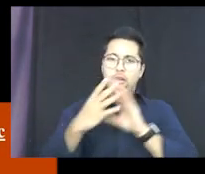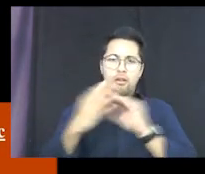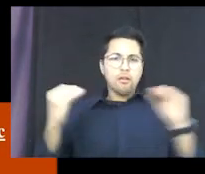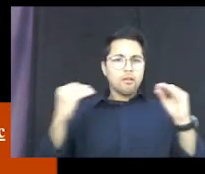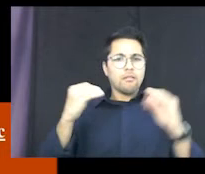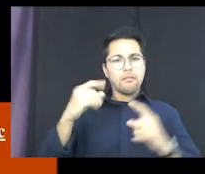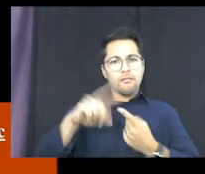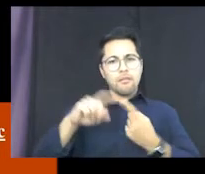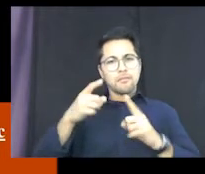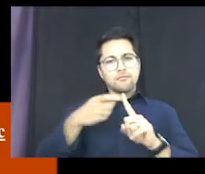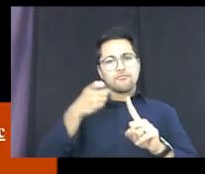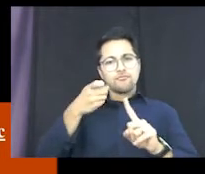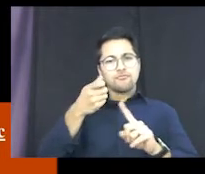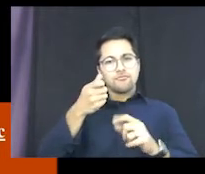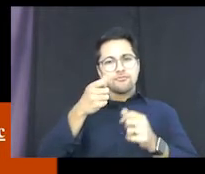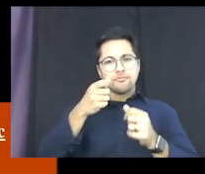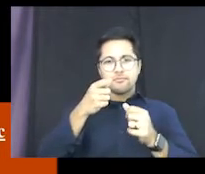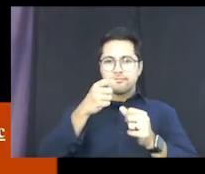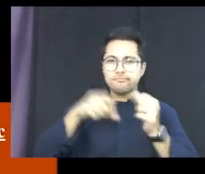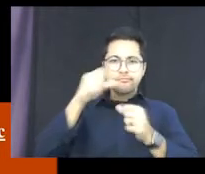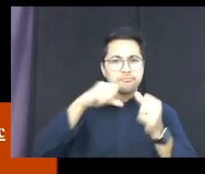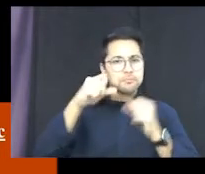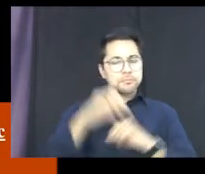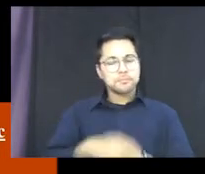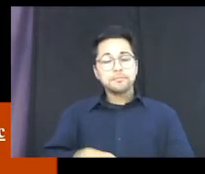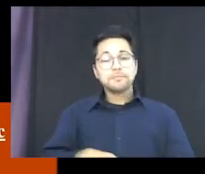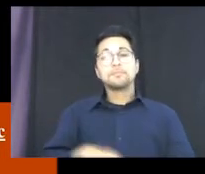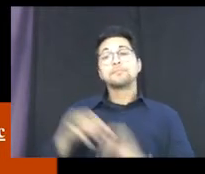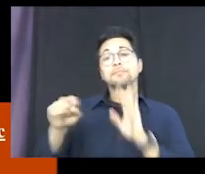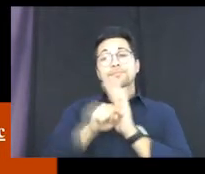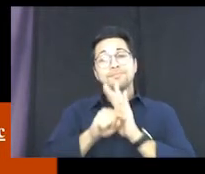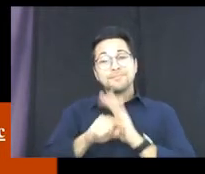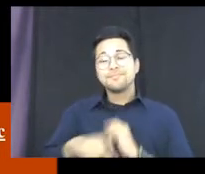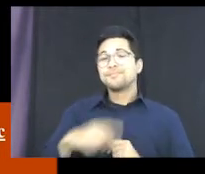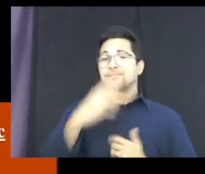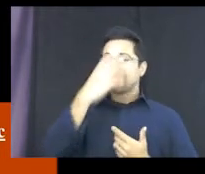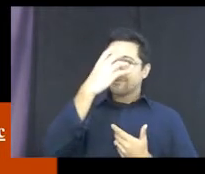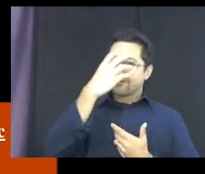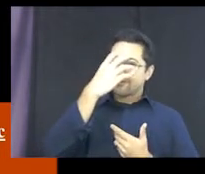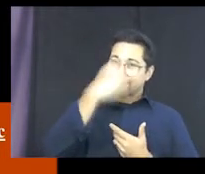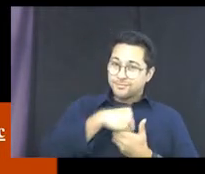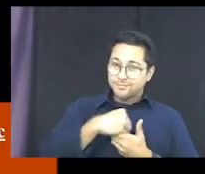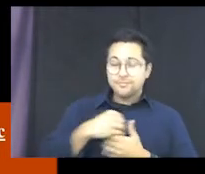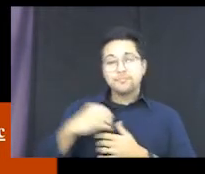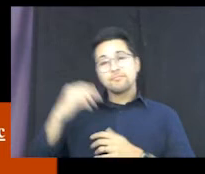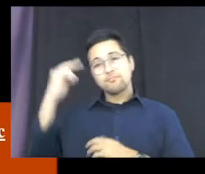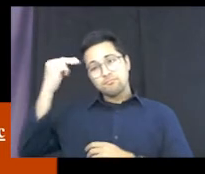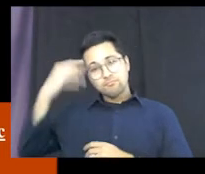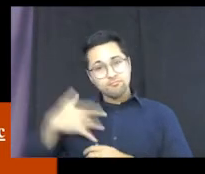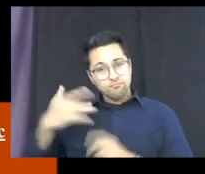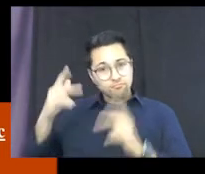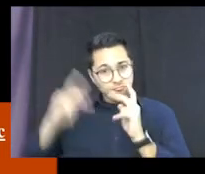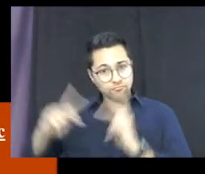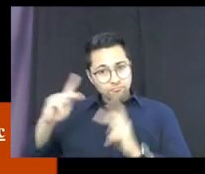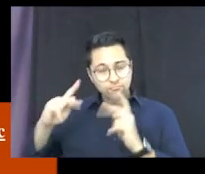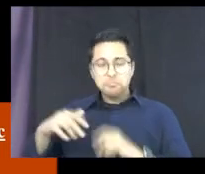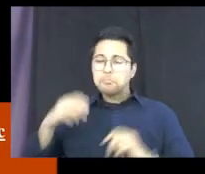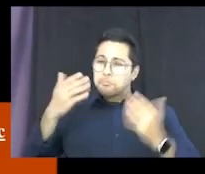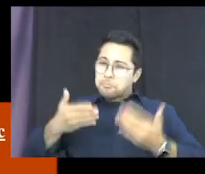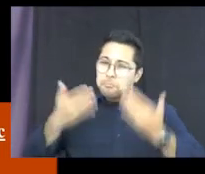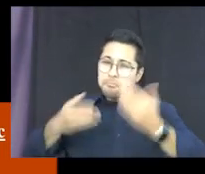different perspectives. Con, autistic and neurotypical individuals may struggle to